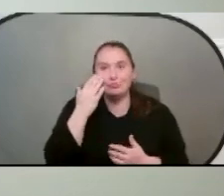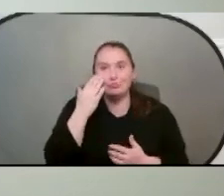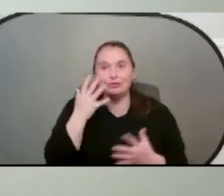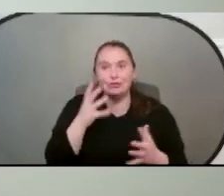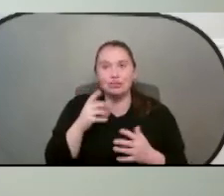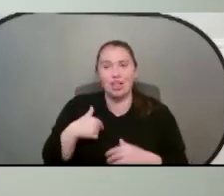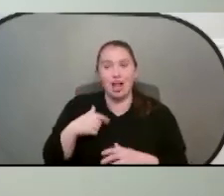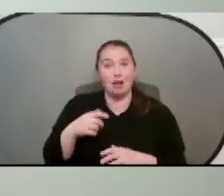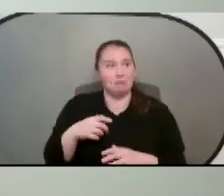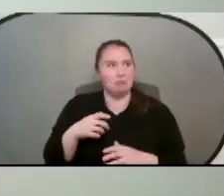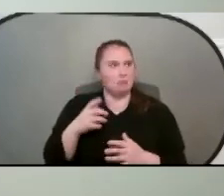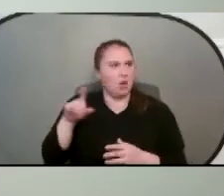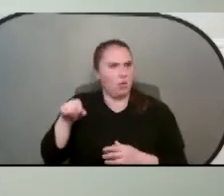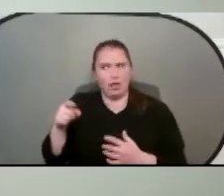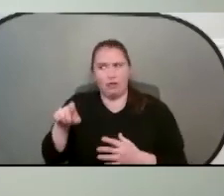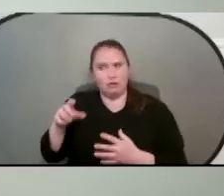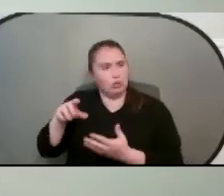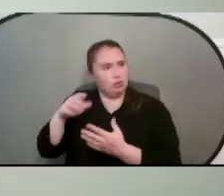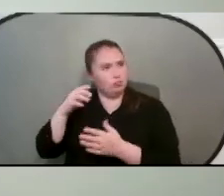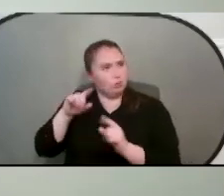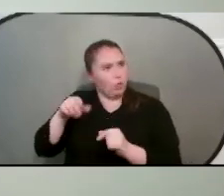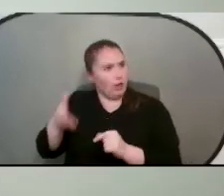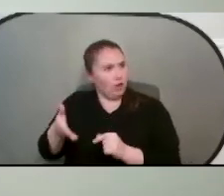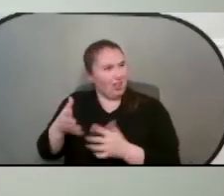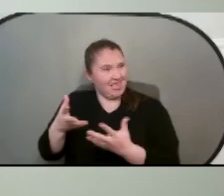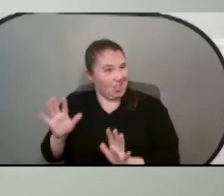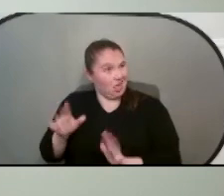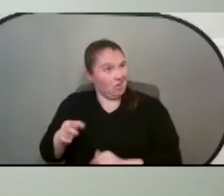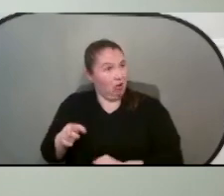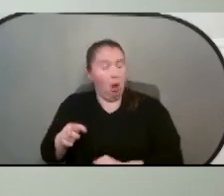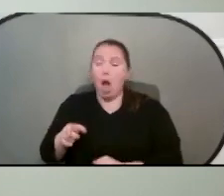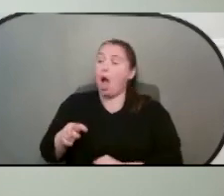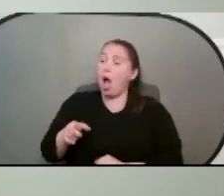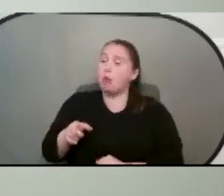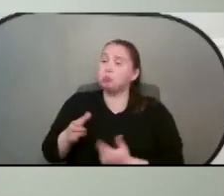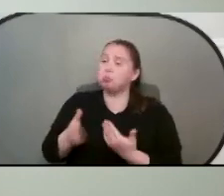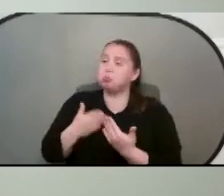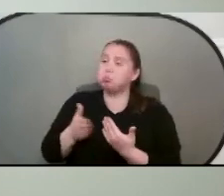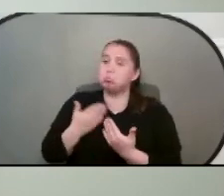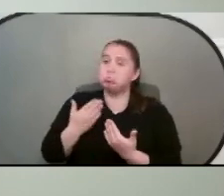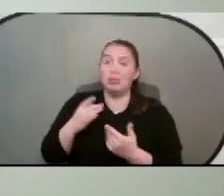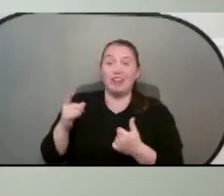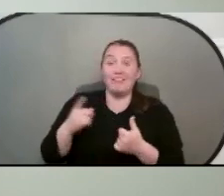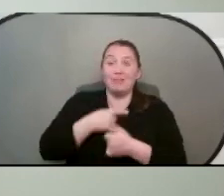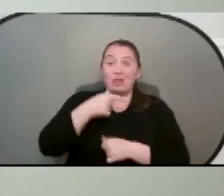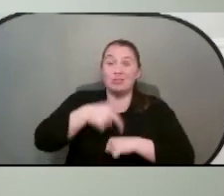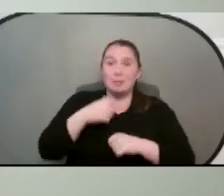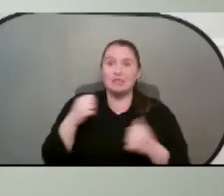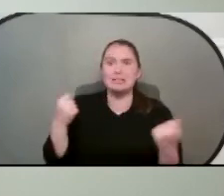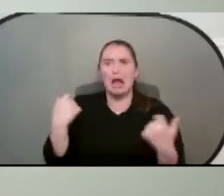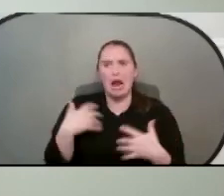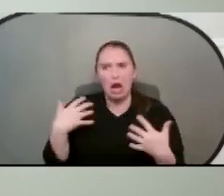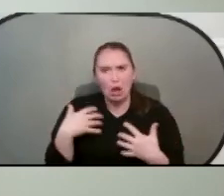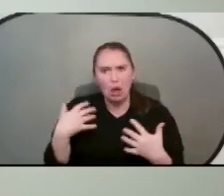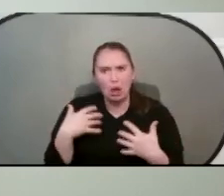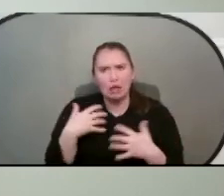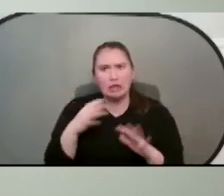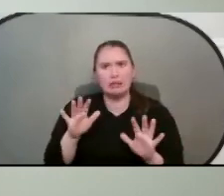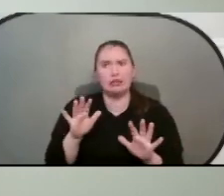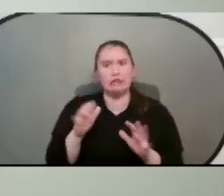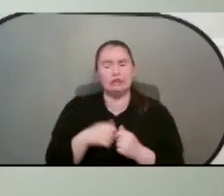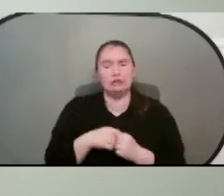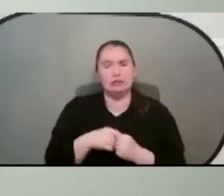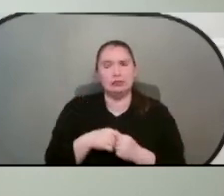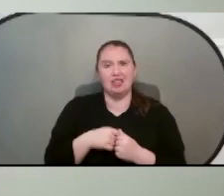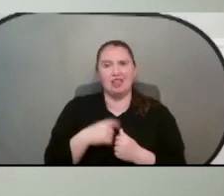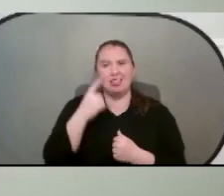I have to know is this little part right here. So you're right, Hilda. It's, it's scary at first. And I think that's the value of,